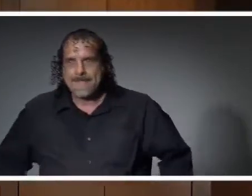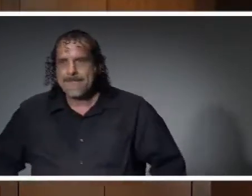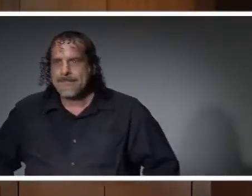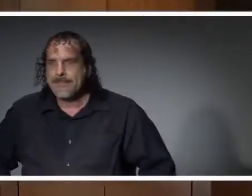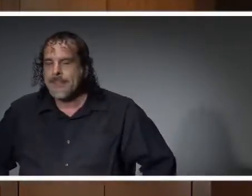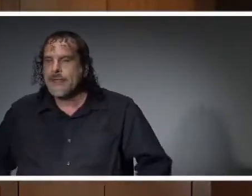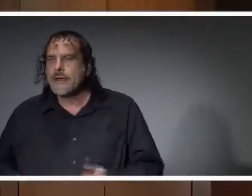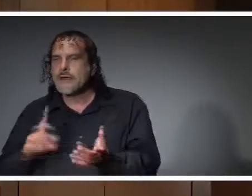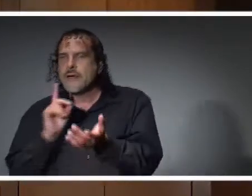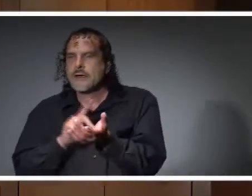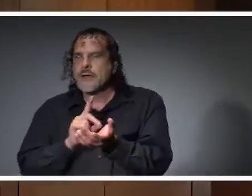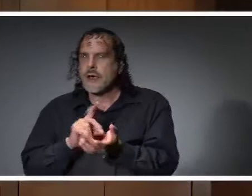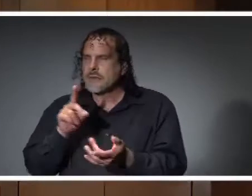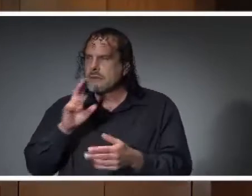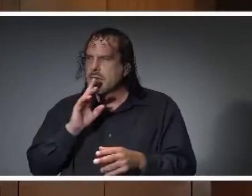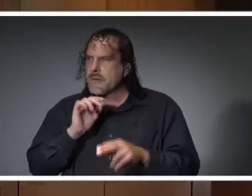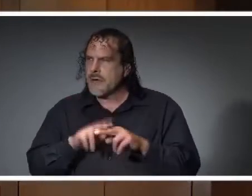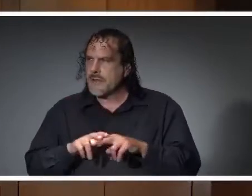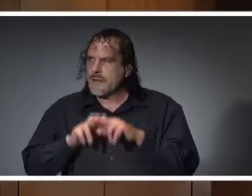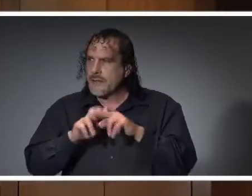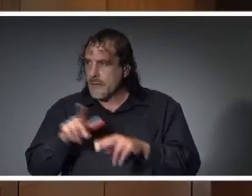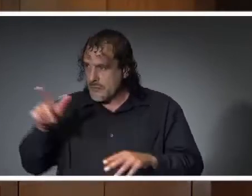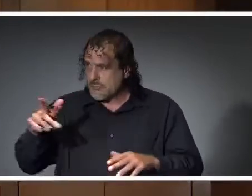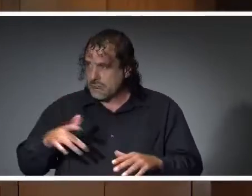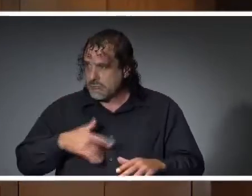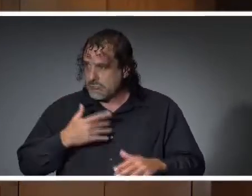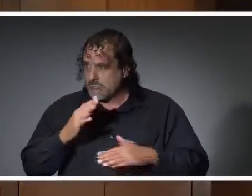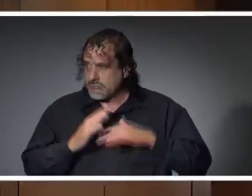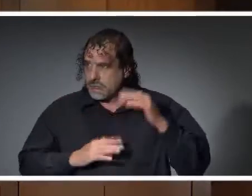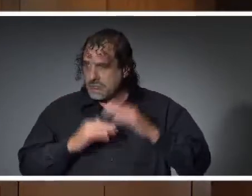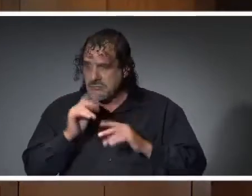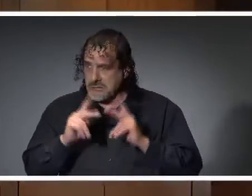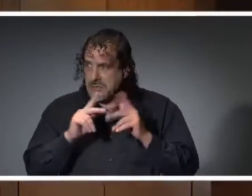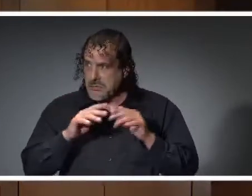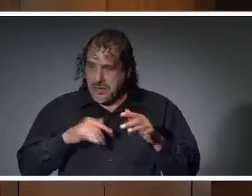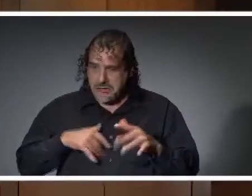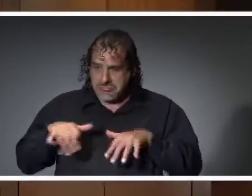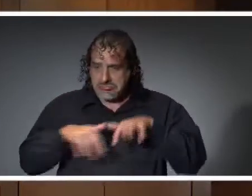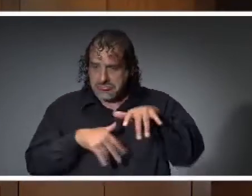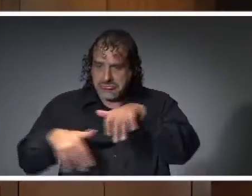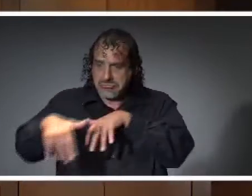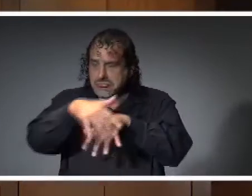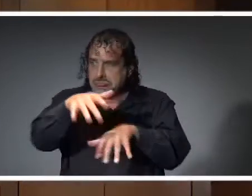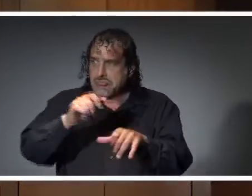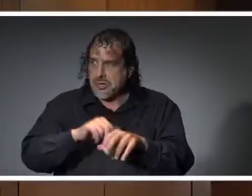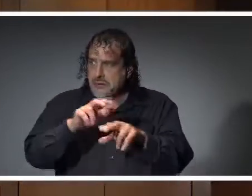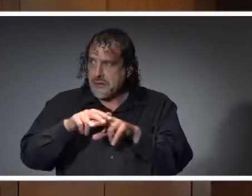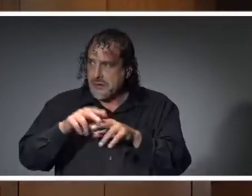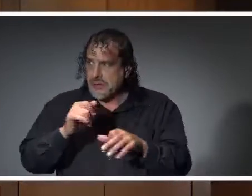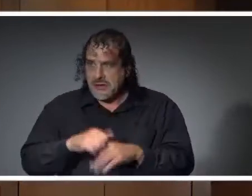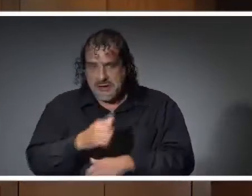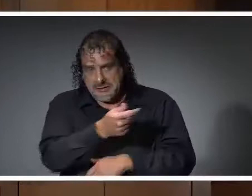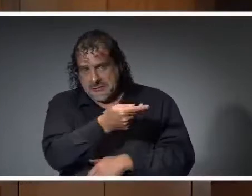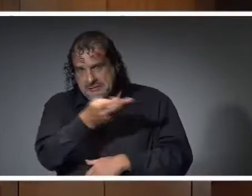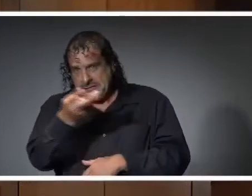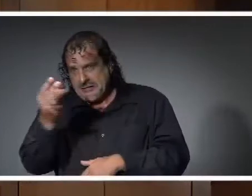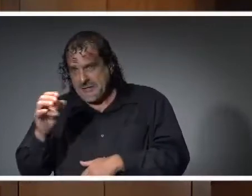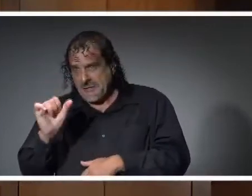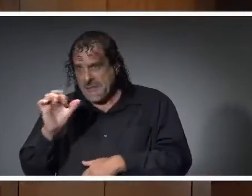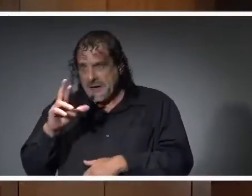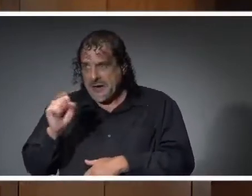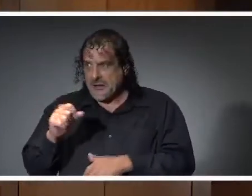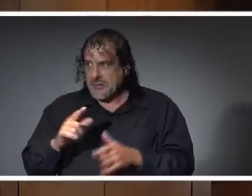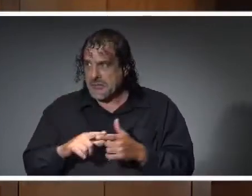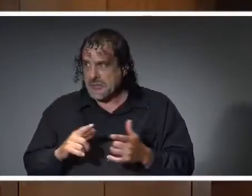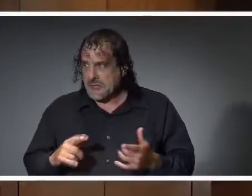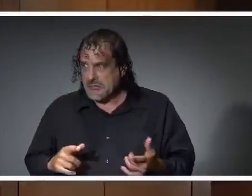Dobbs, going back to the fair, do you feel comfortable that people can gather in a space like that? Well, it is several acres long. Do you